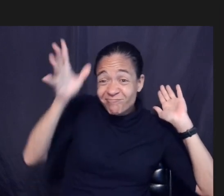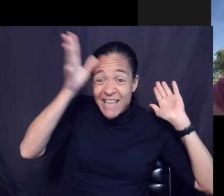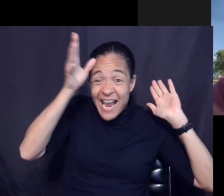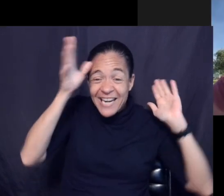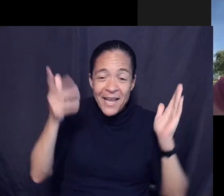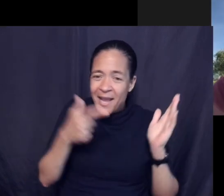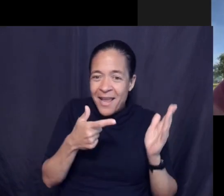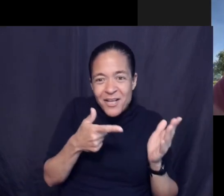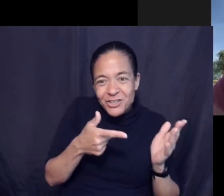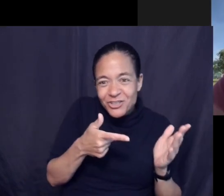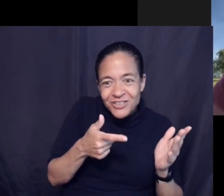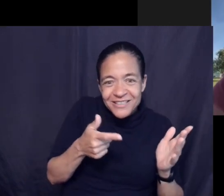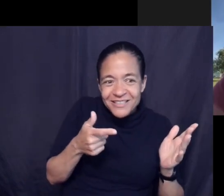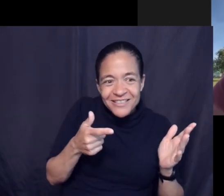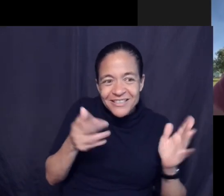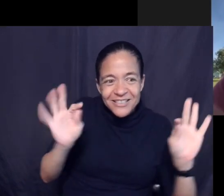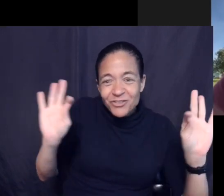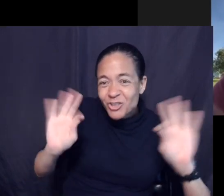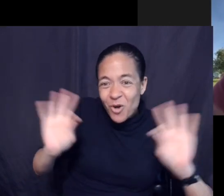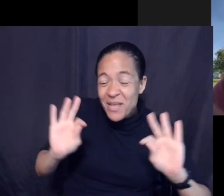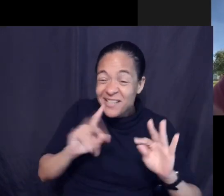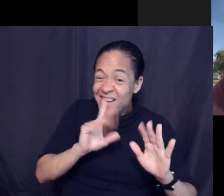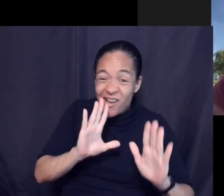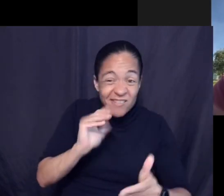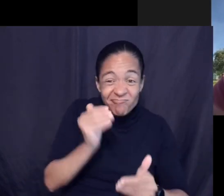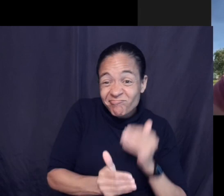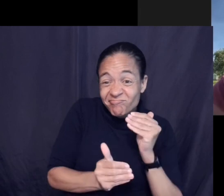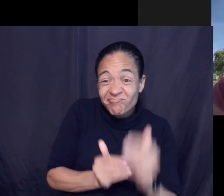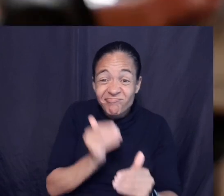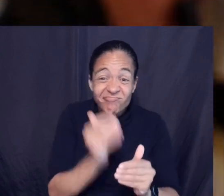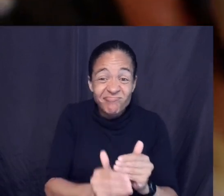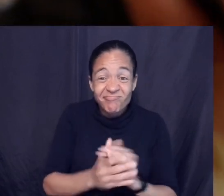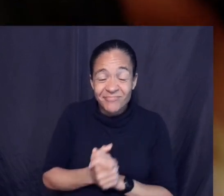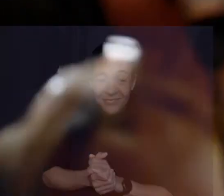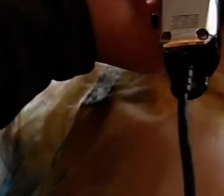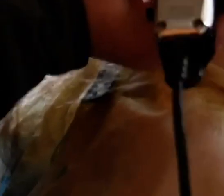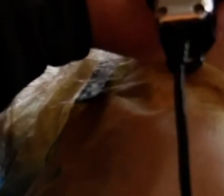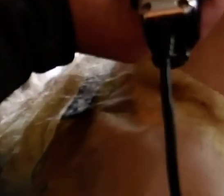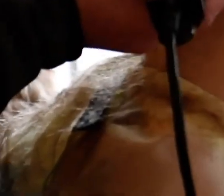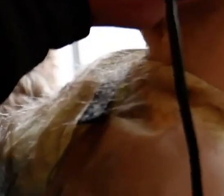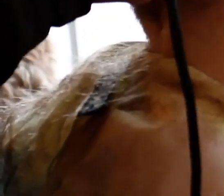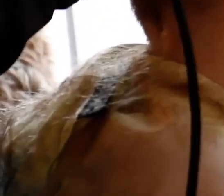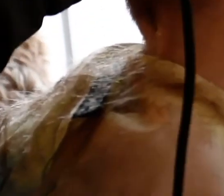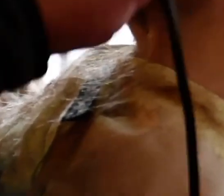now. That was no big deal, and she just like moved on.